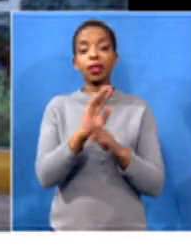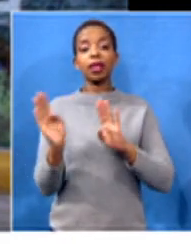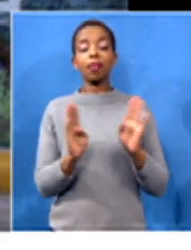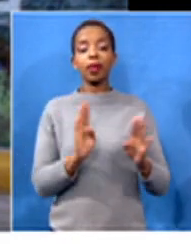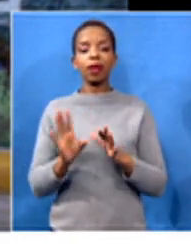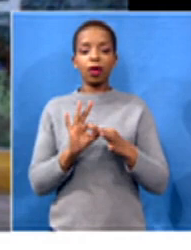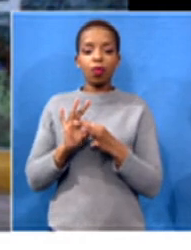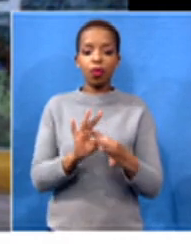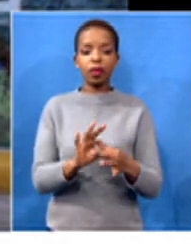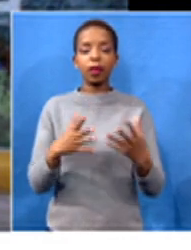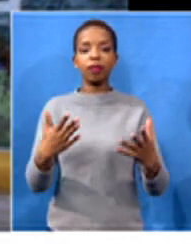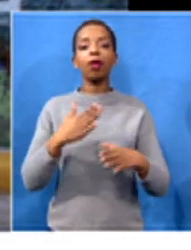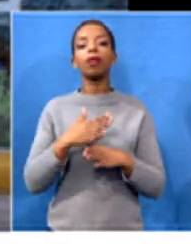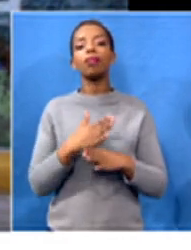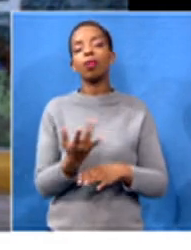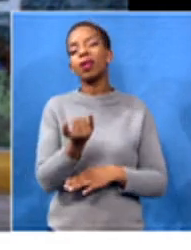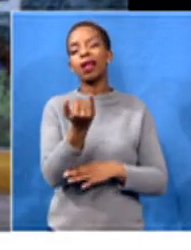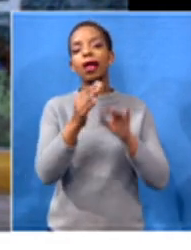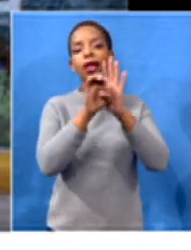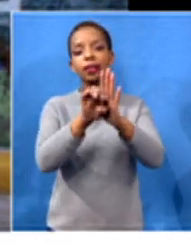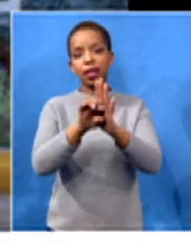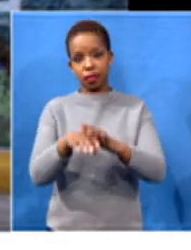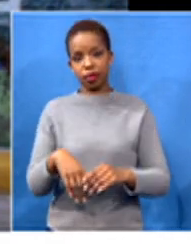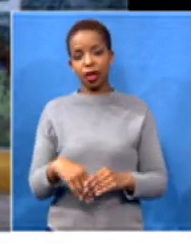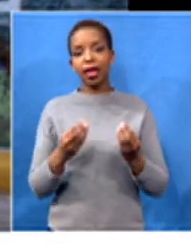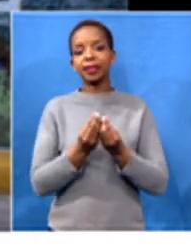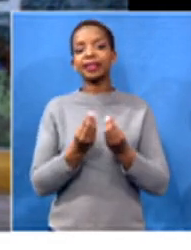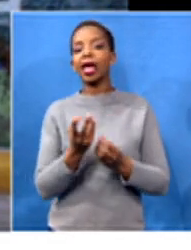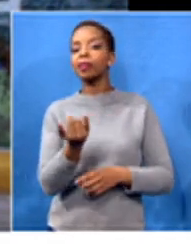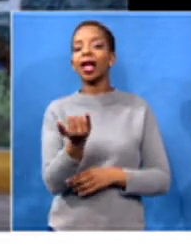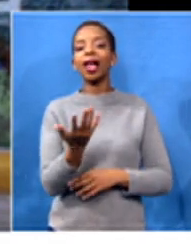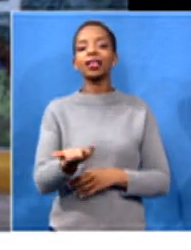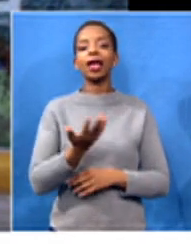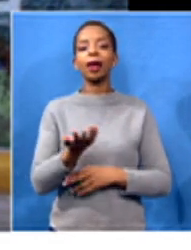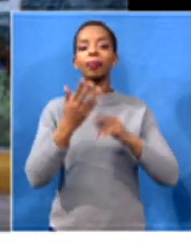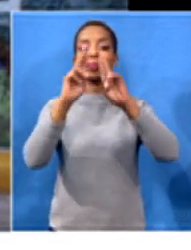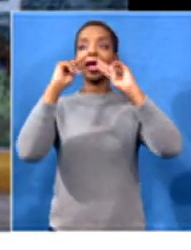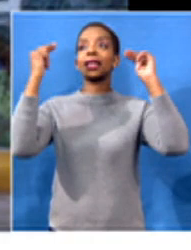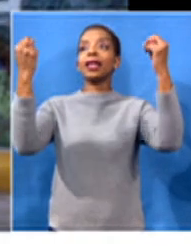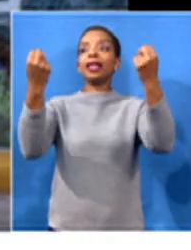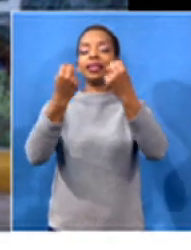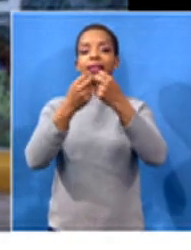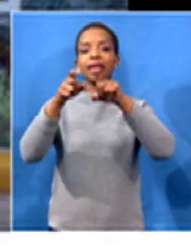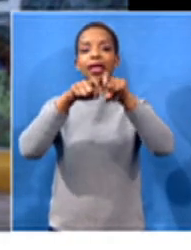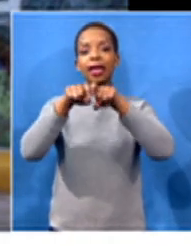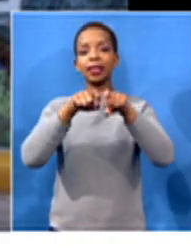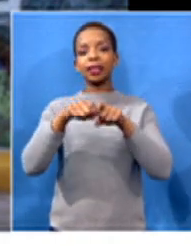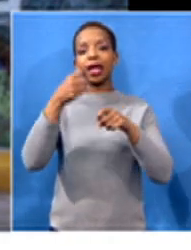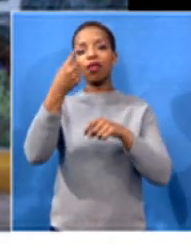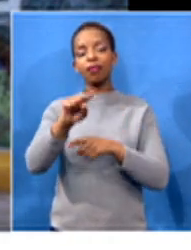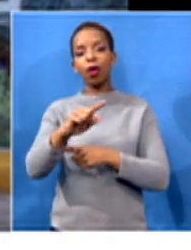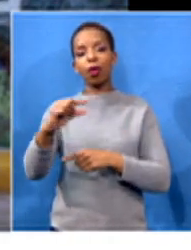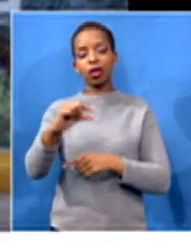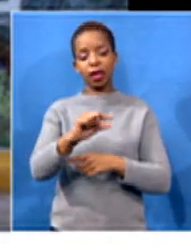for example, bringing back the something like a national testing regime in grade 3, 6, and 9.